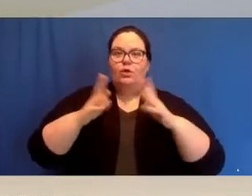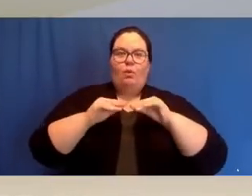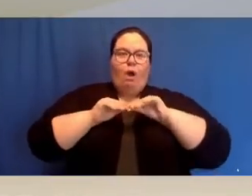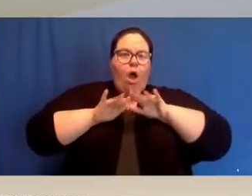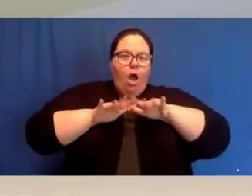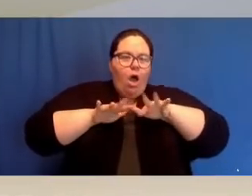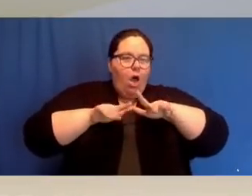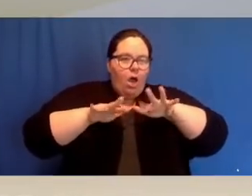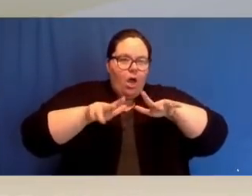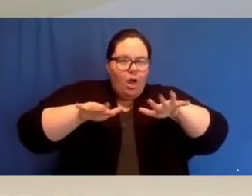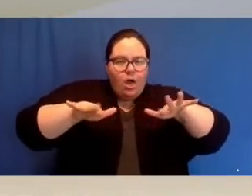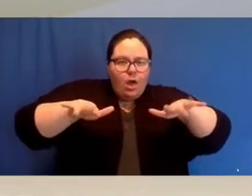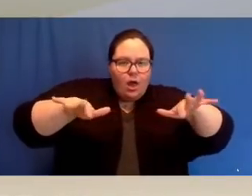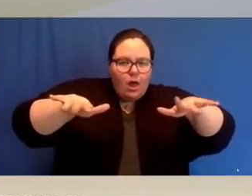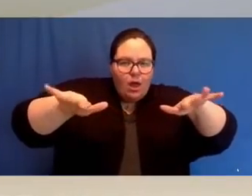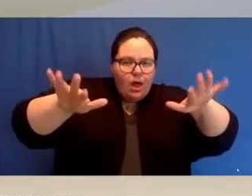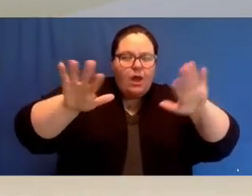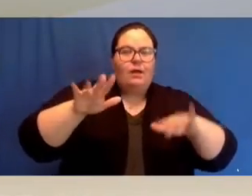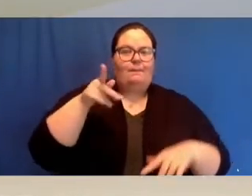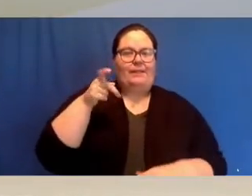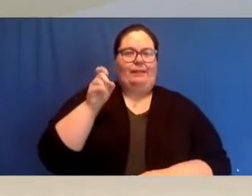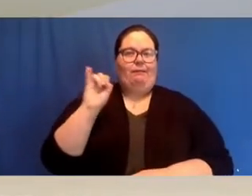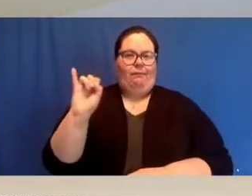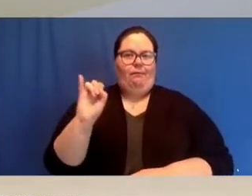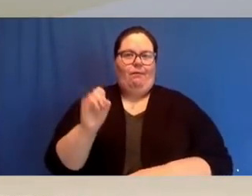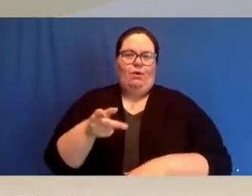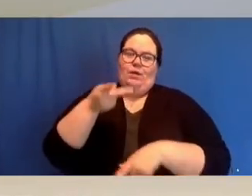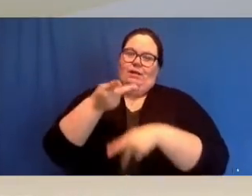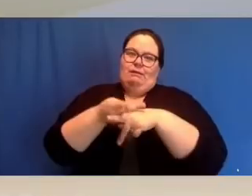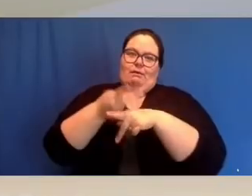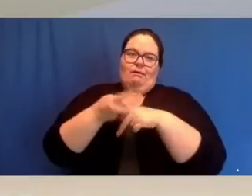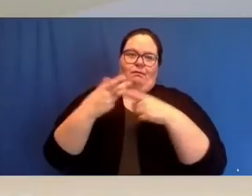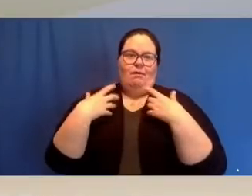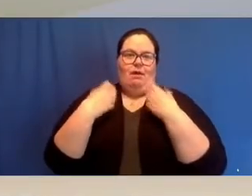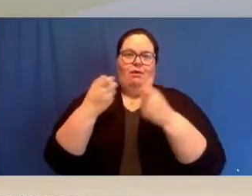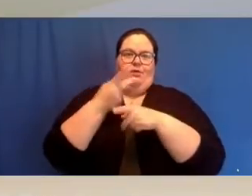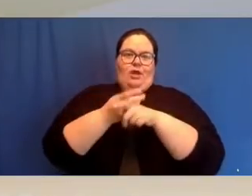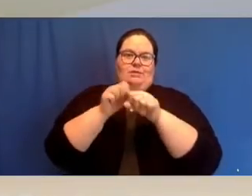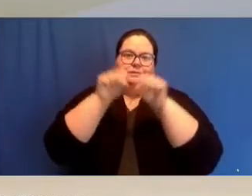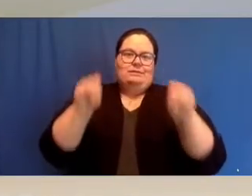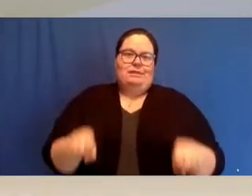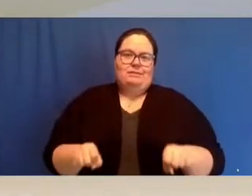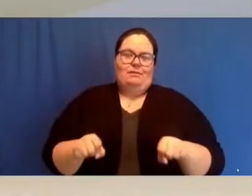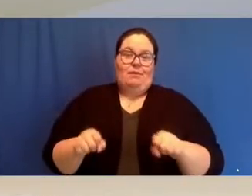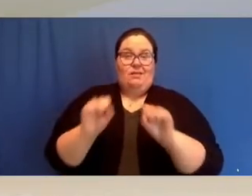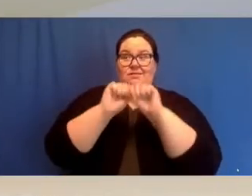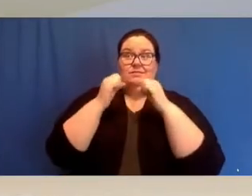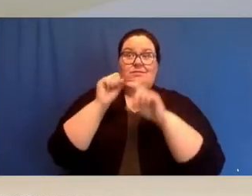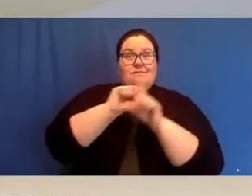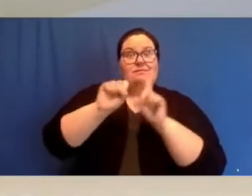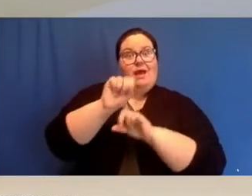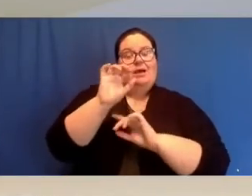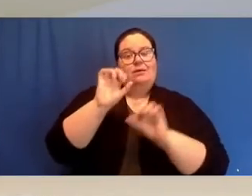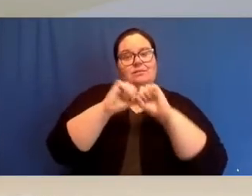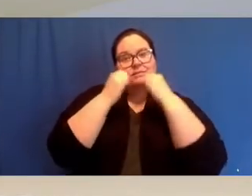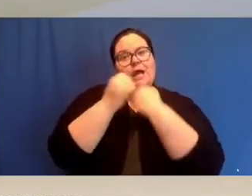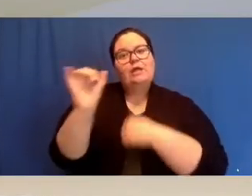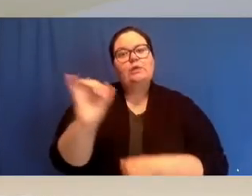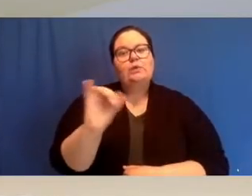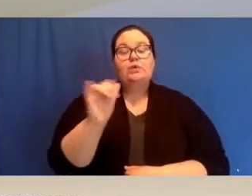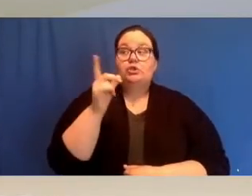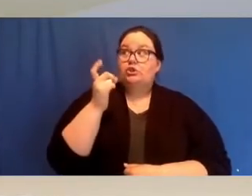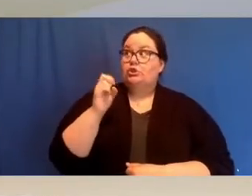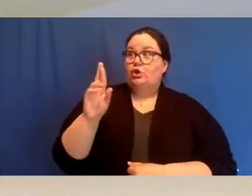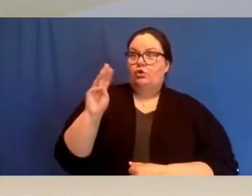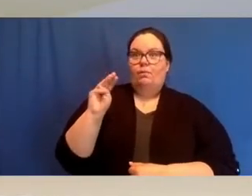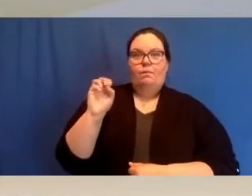our province and to protect our healthcare system and our society in general. Dr. Morrison will provide an update